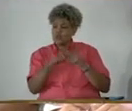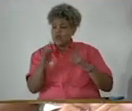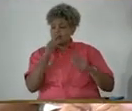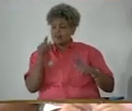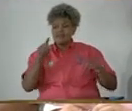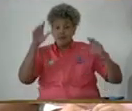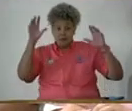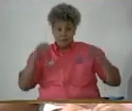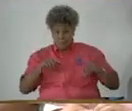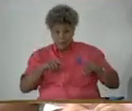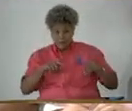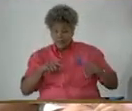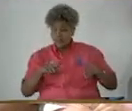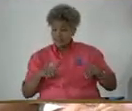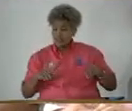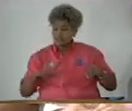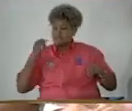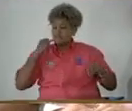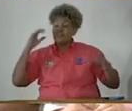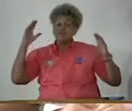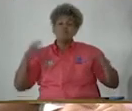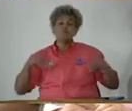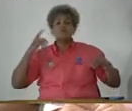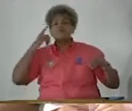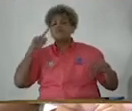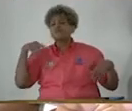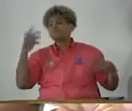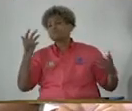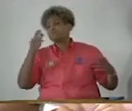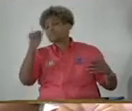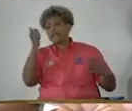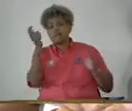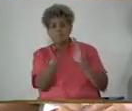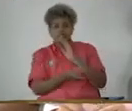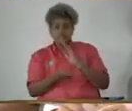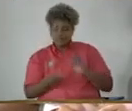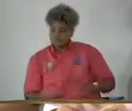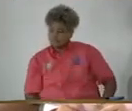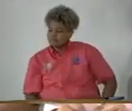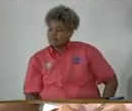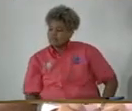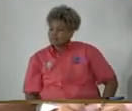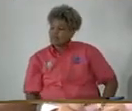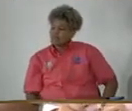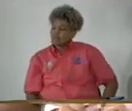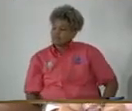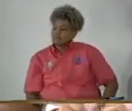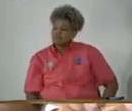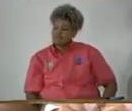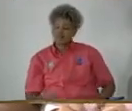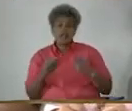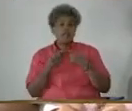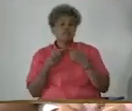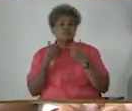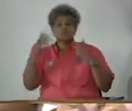goes down, even if it went down for 10 minutes, let's say you've lost electricity supply for 10